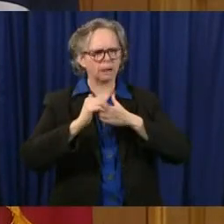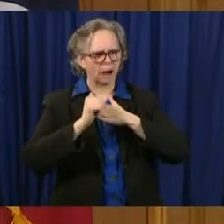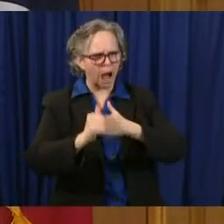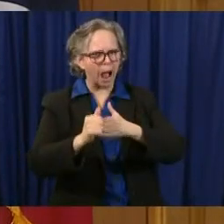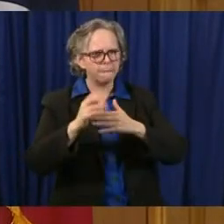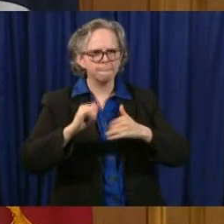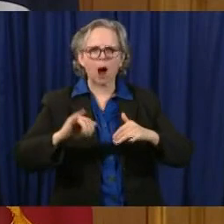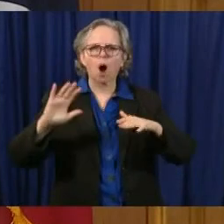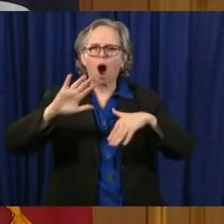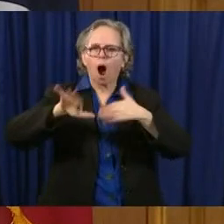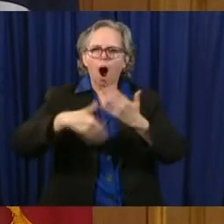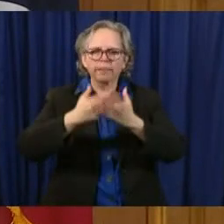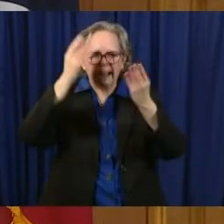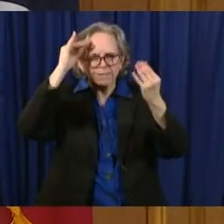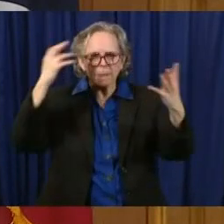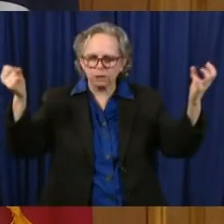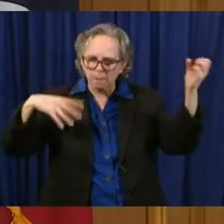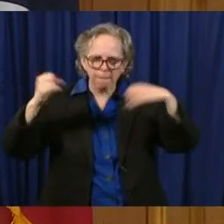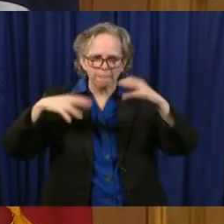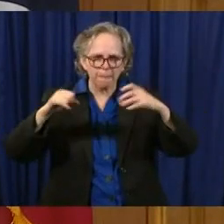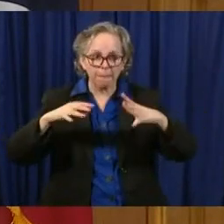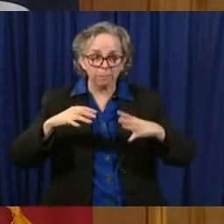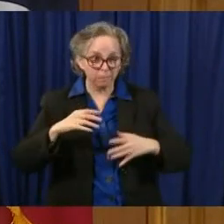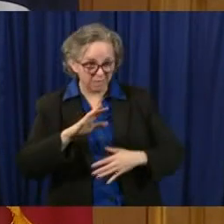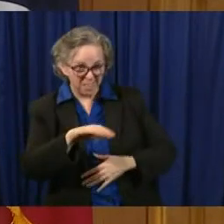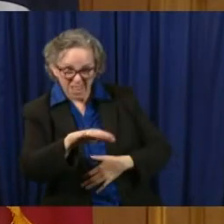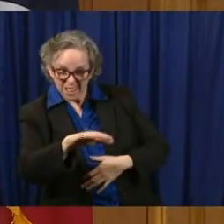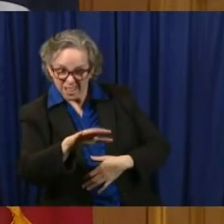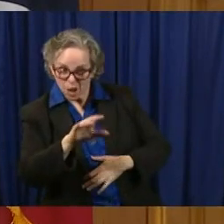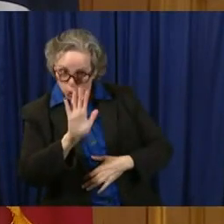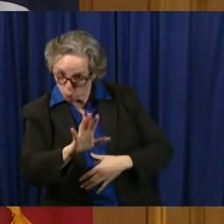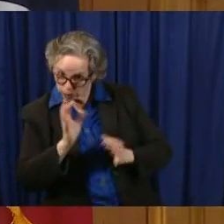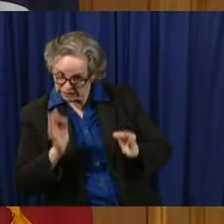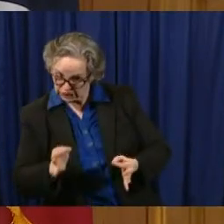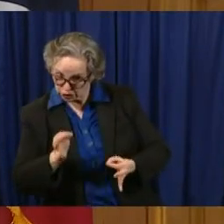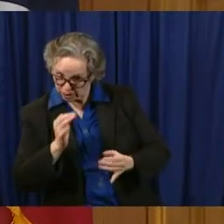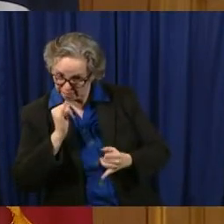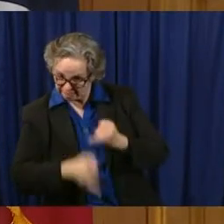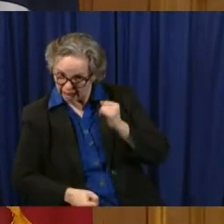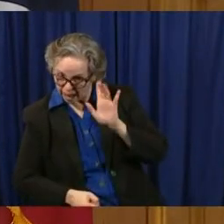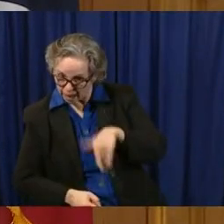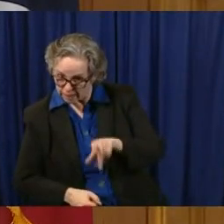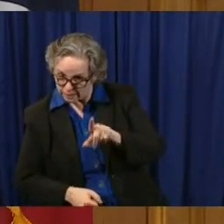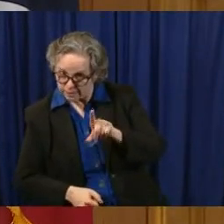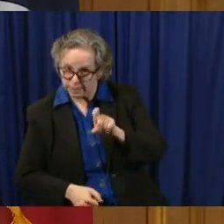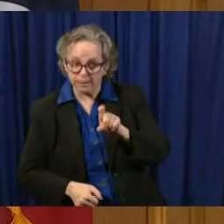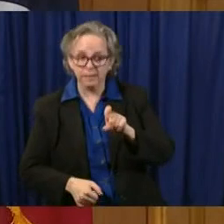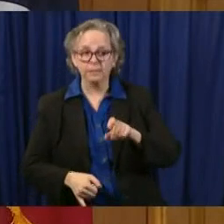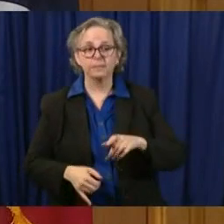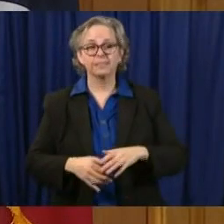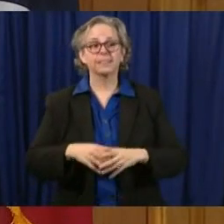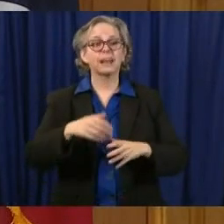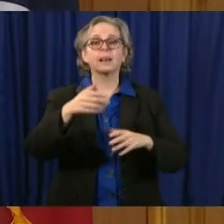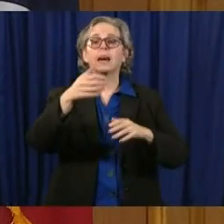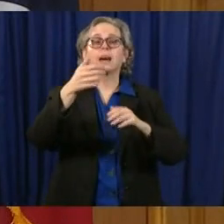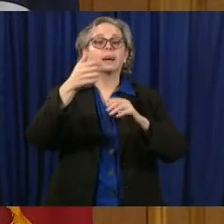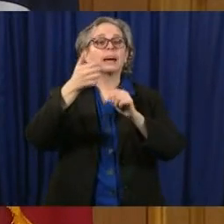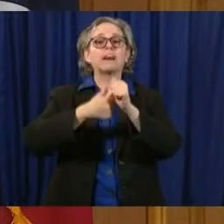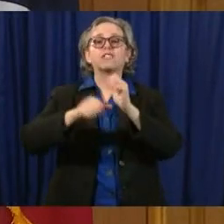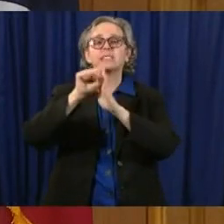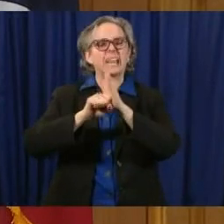get. But ultimately, it's your decision to make? Well, every state's different. I mean, every state